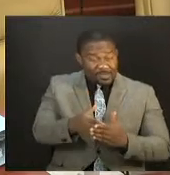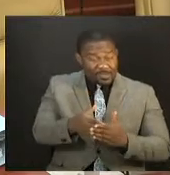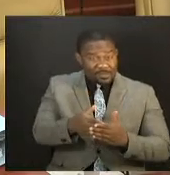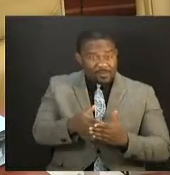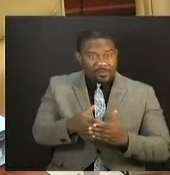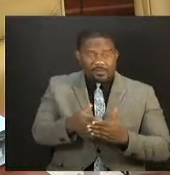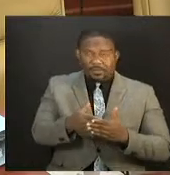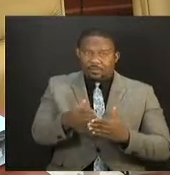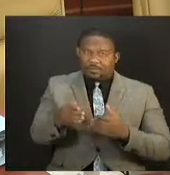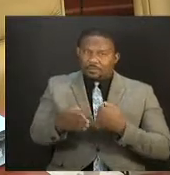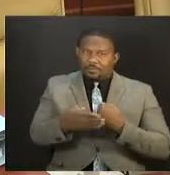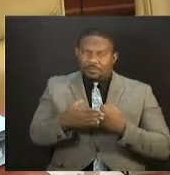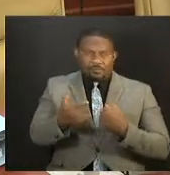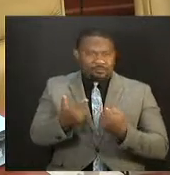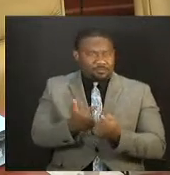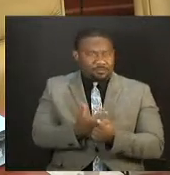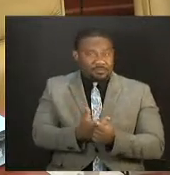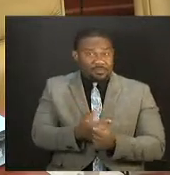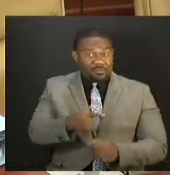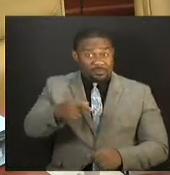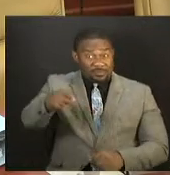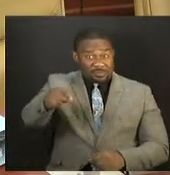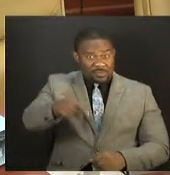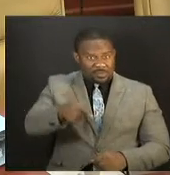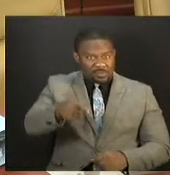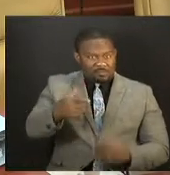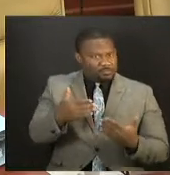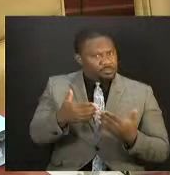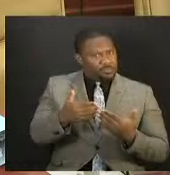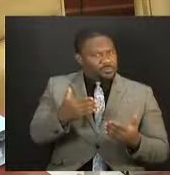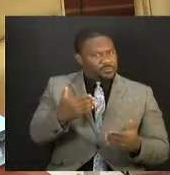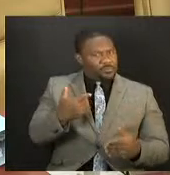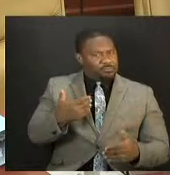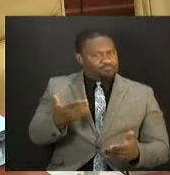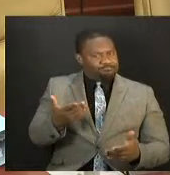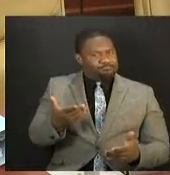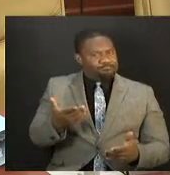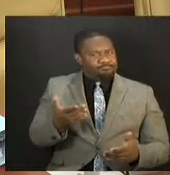the matter should first be raised on the floor,